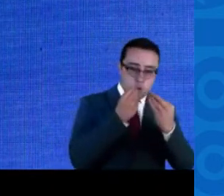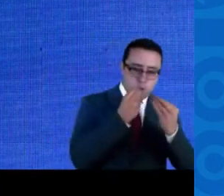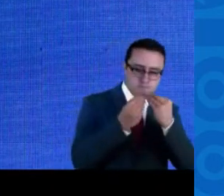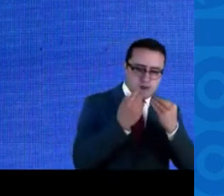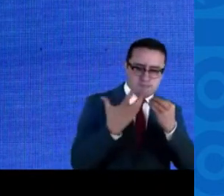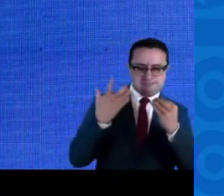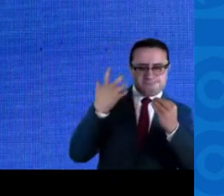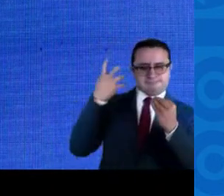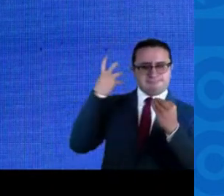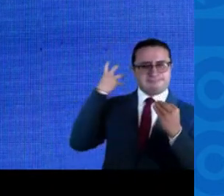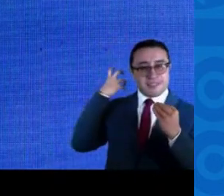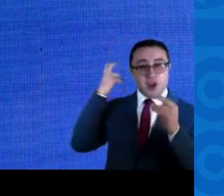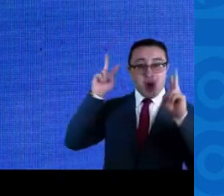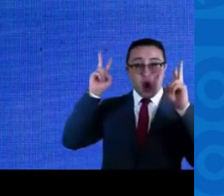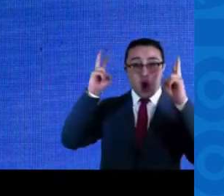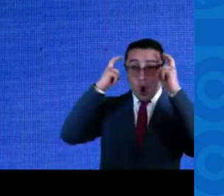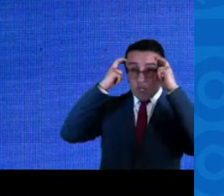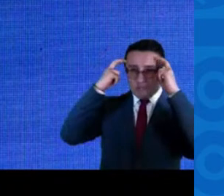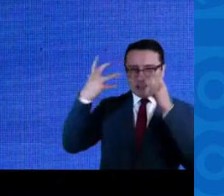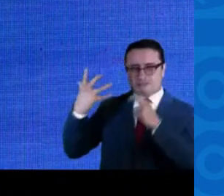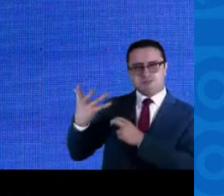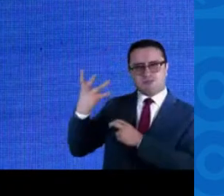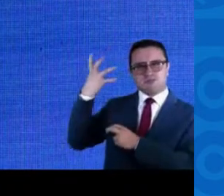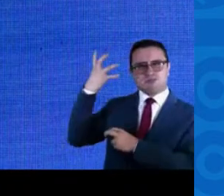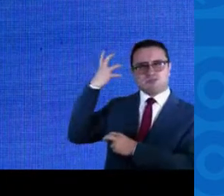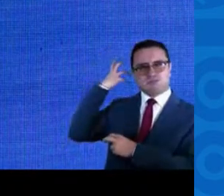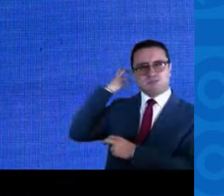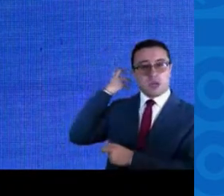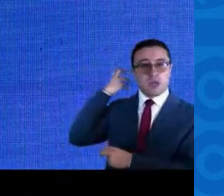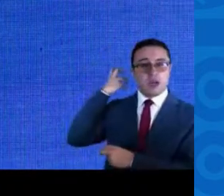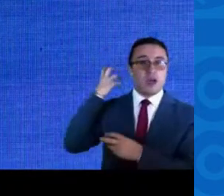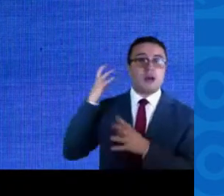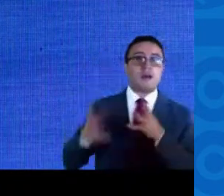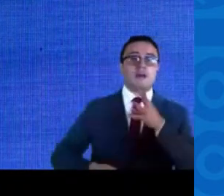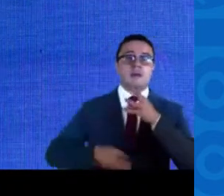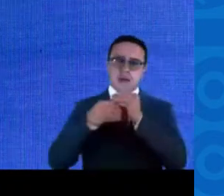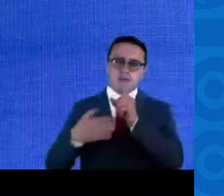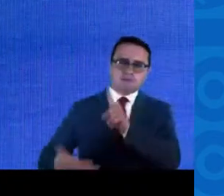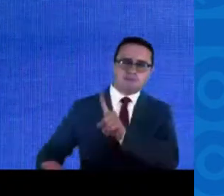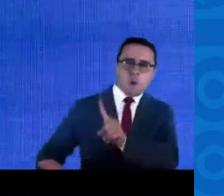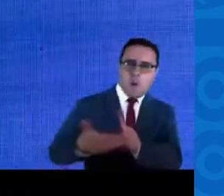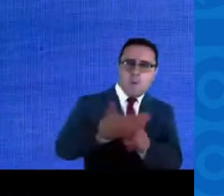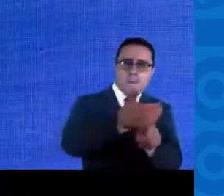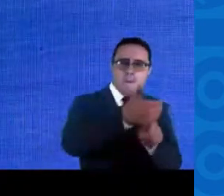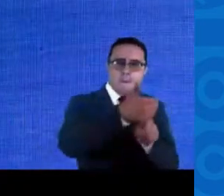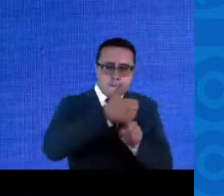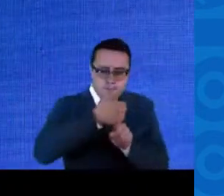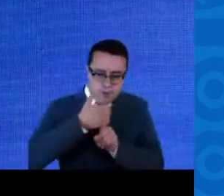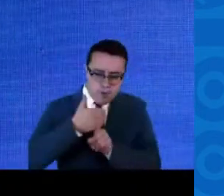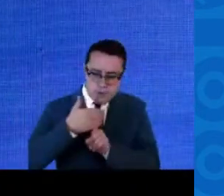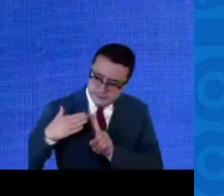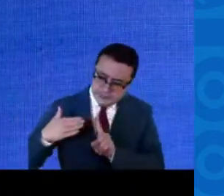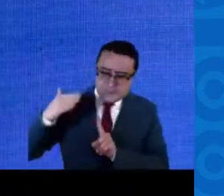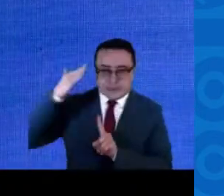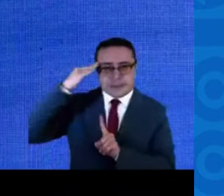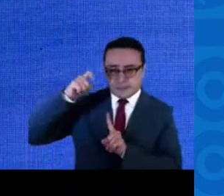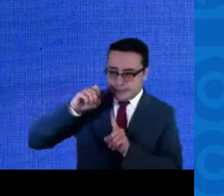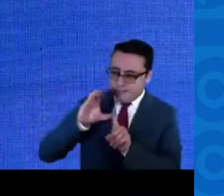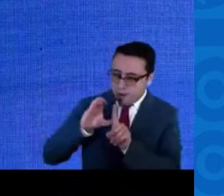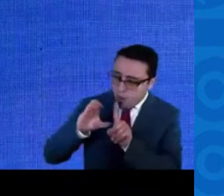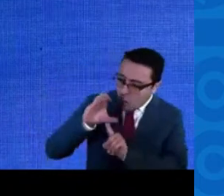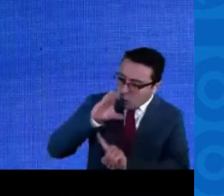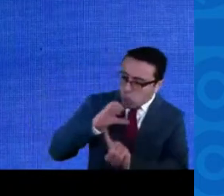for our ancestral foods, our ancestral knowledge, and that protection that we